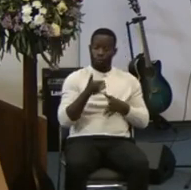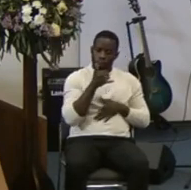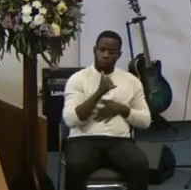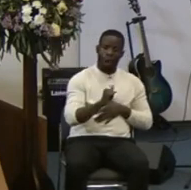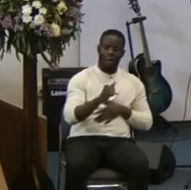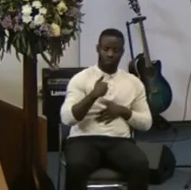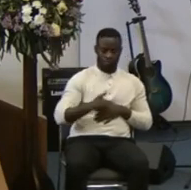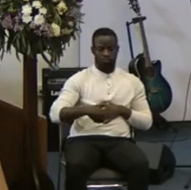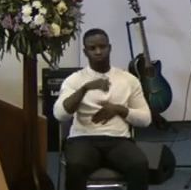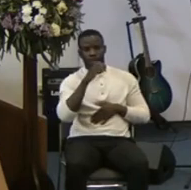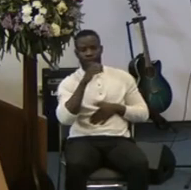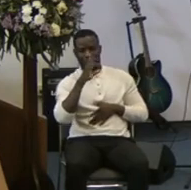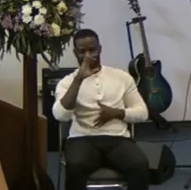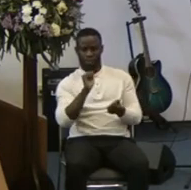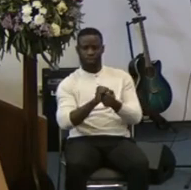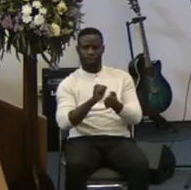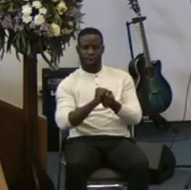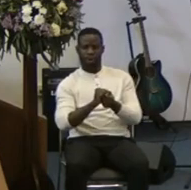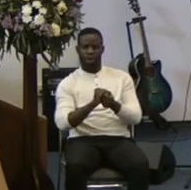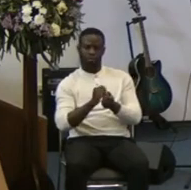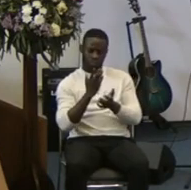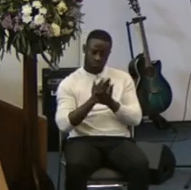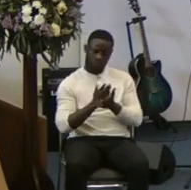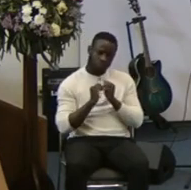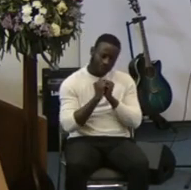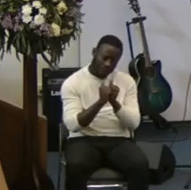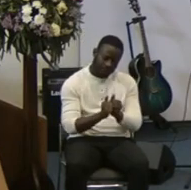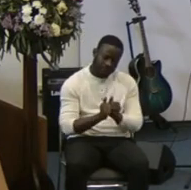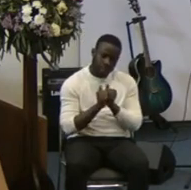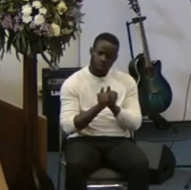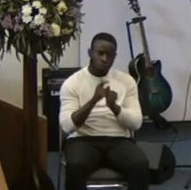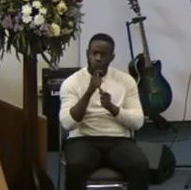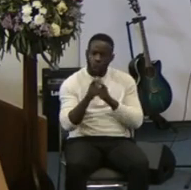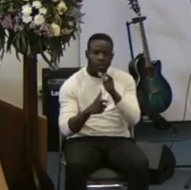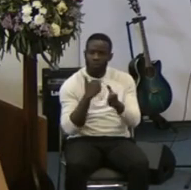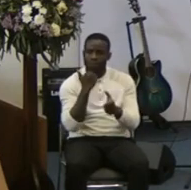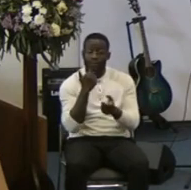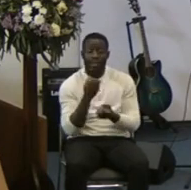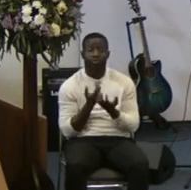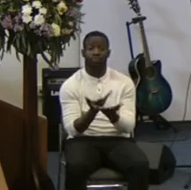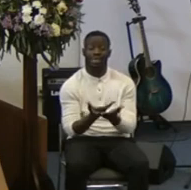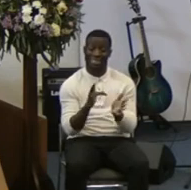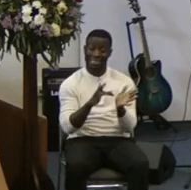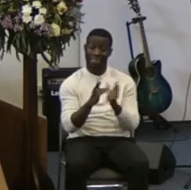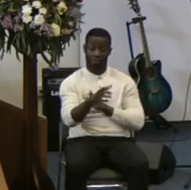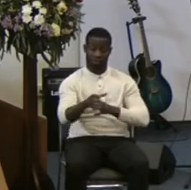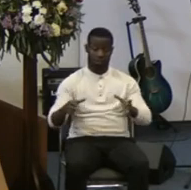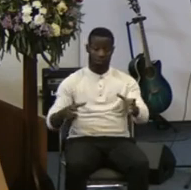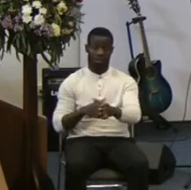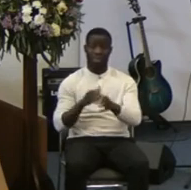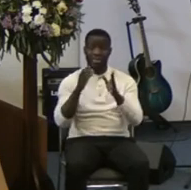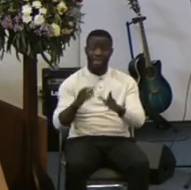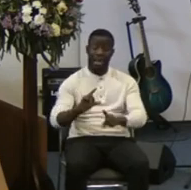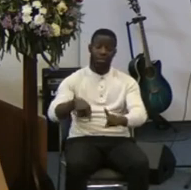wine, remember and are hugely grateful, more than we can express in words, that Jesus took the punishment for our sins